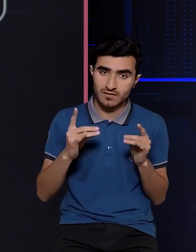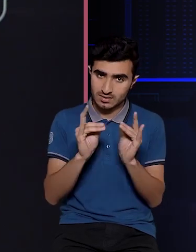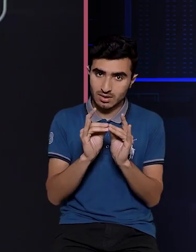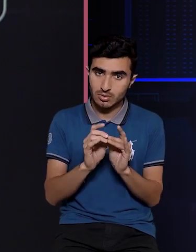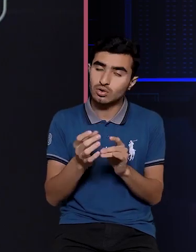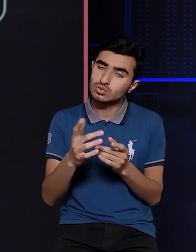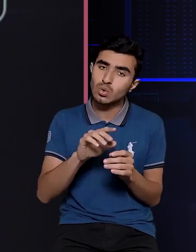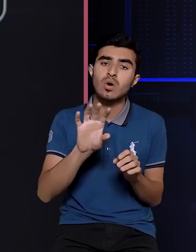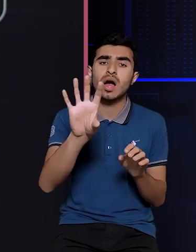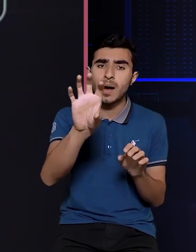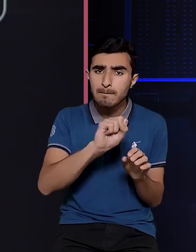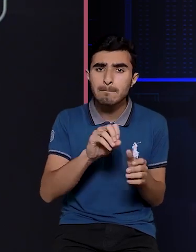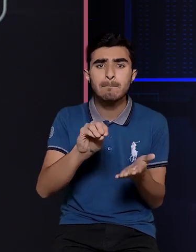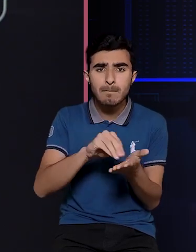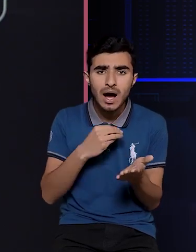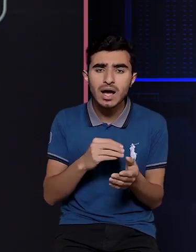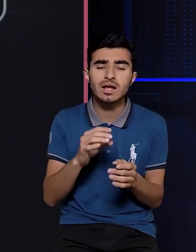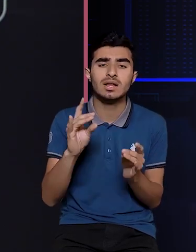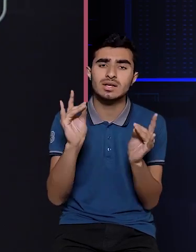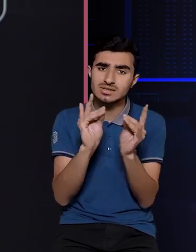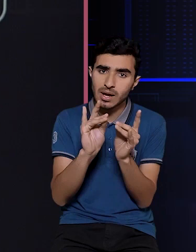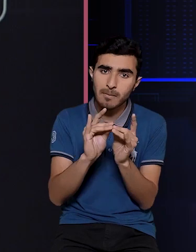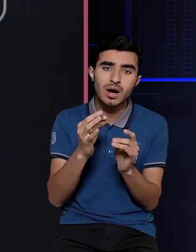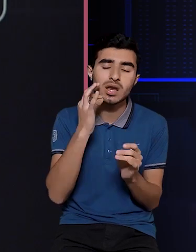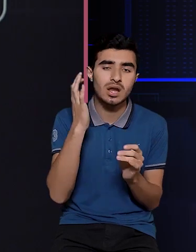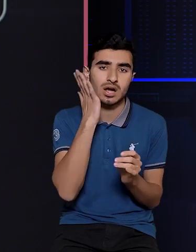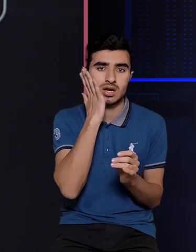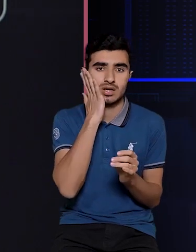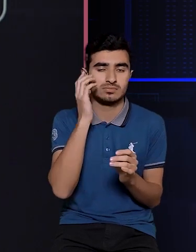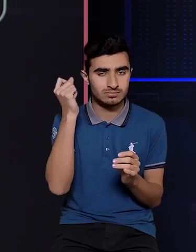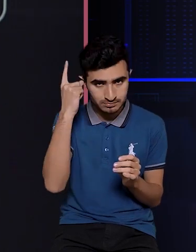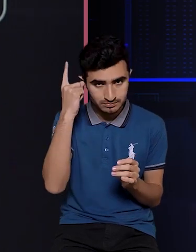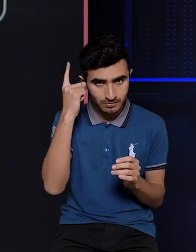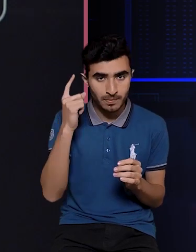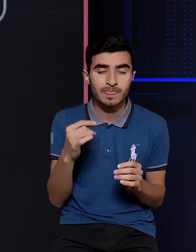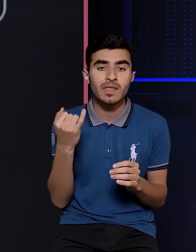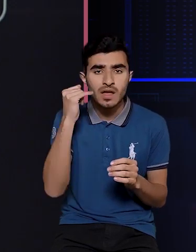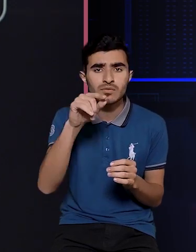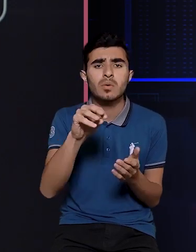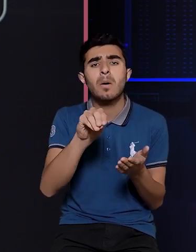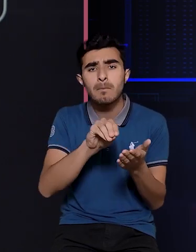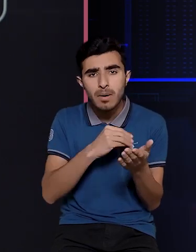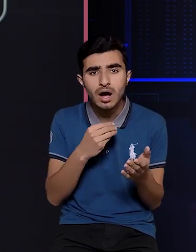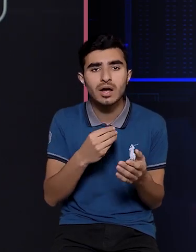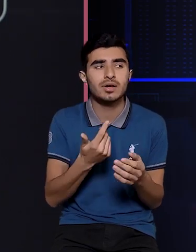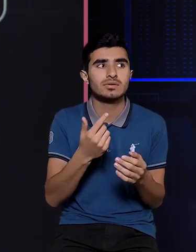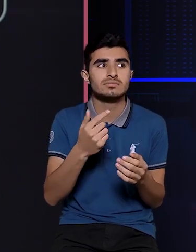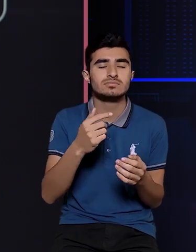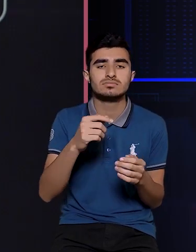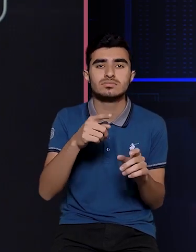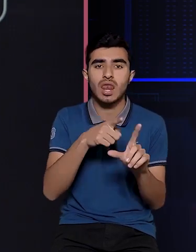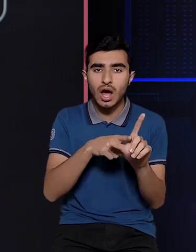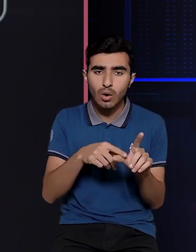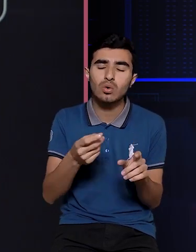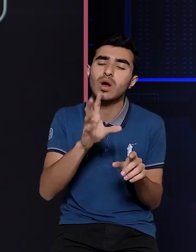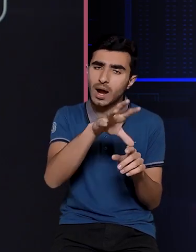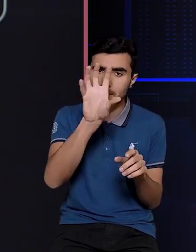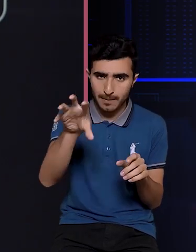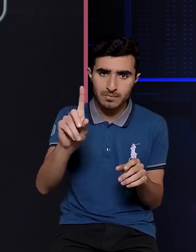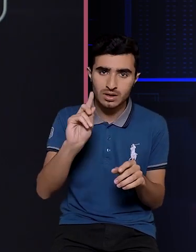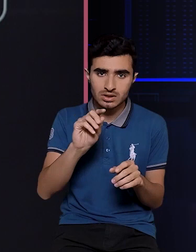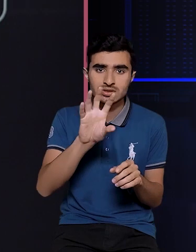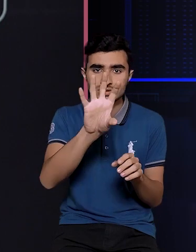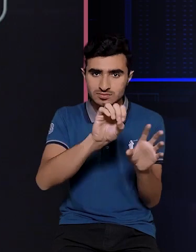from Lahore. And if you're in another city, if you're in Islamabad, have honey from Islamabad. Those, when you have the